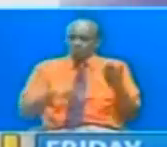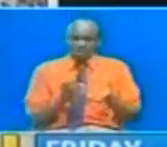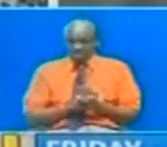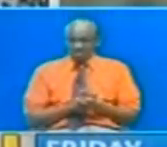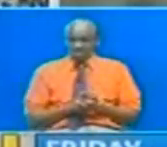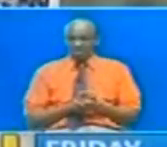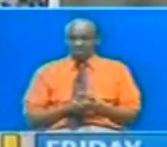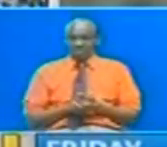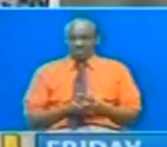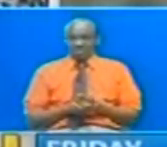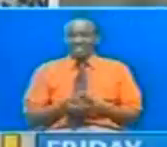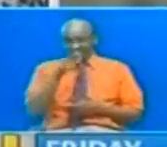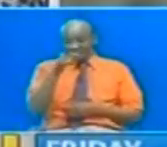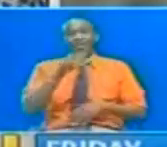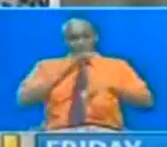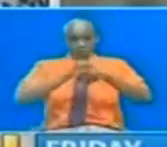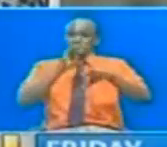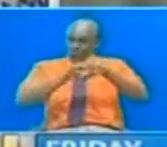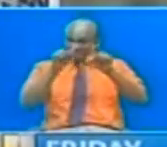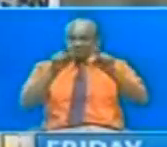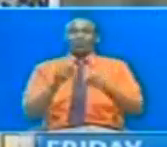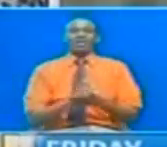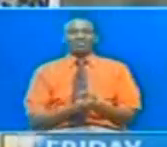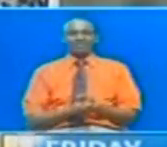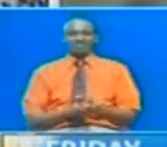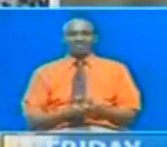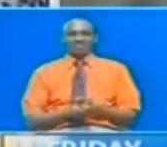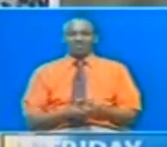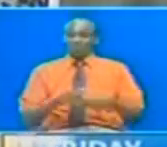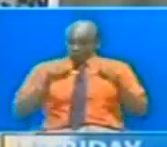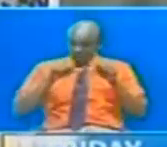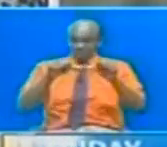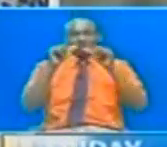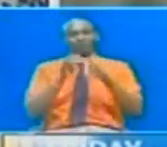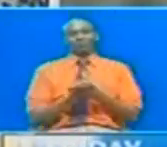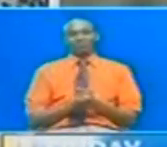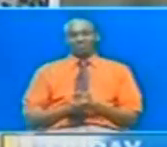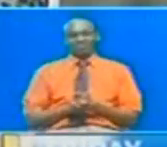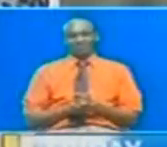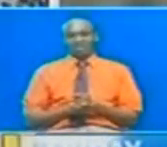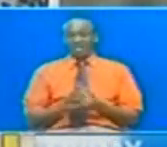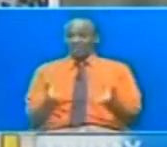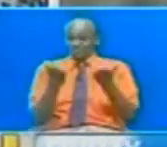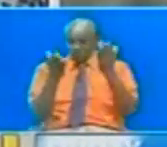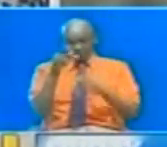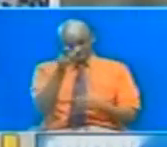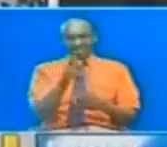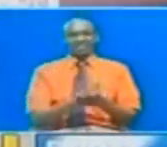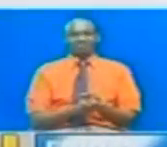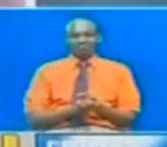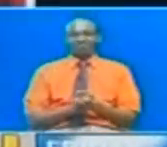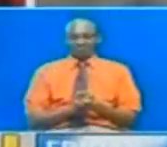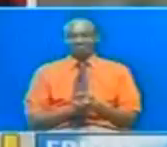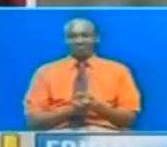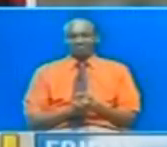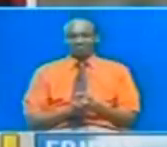Aliambia, that's good. Uh-huh. And continue. Uh-huh. To improve that. Uh-huh.